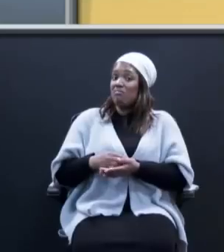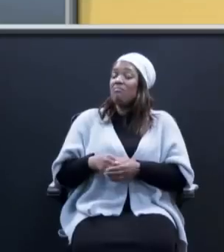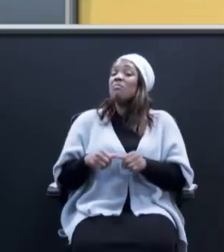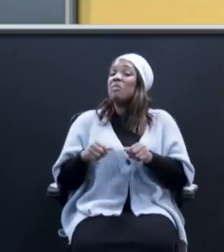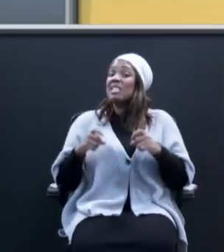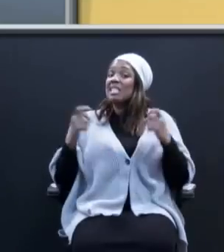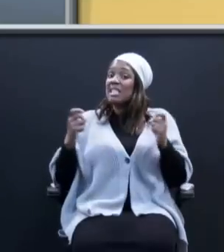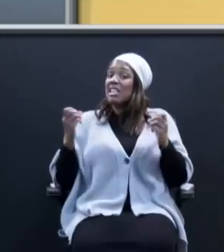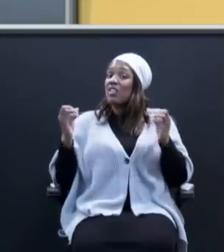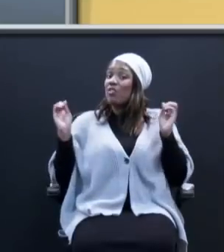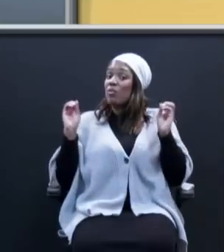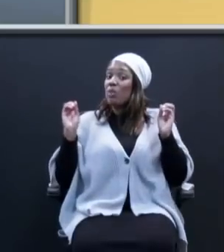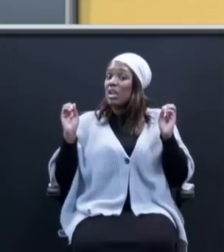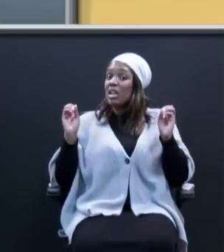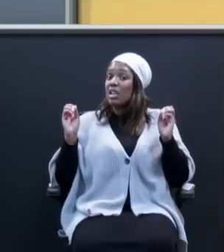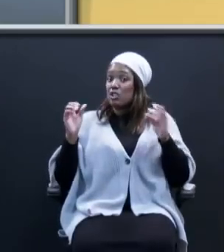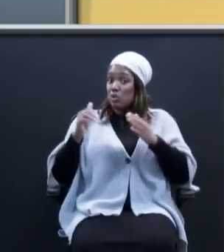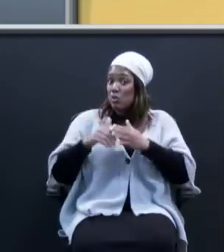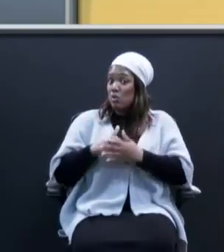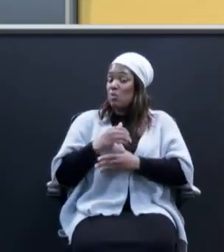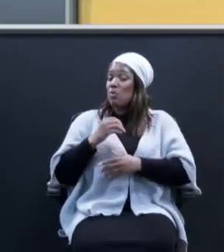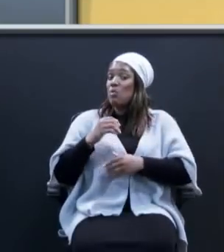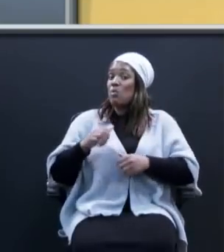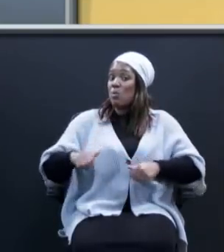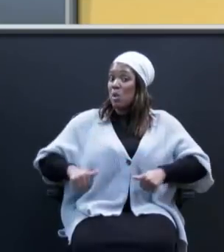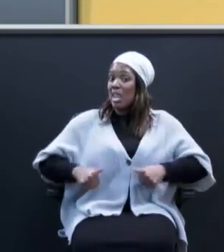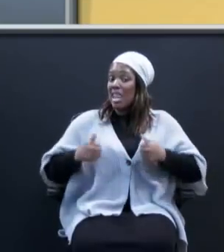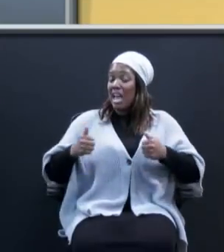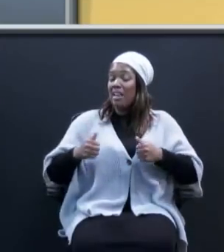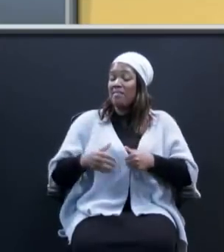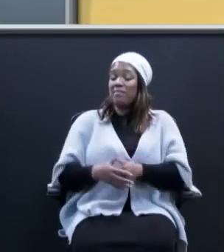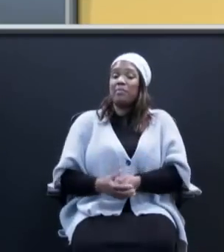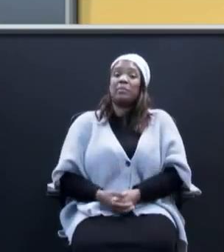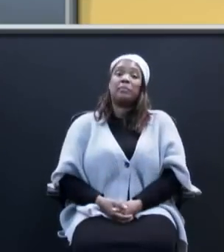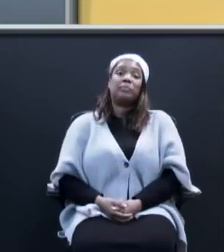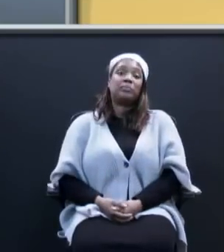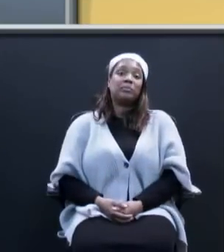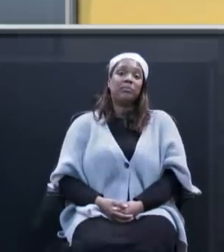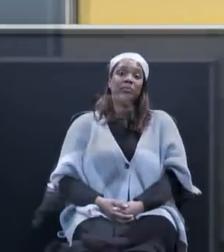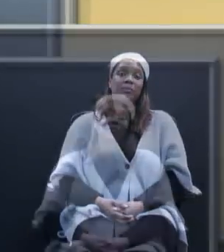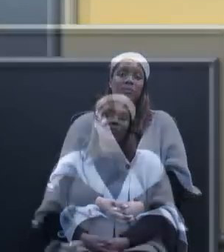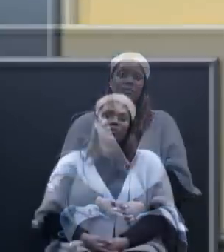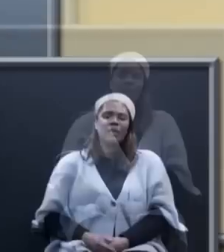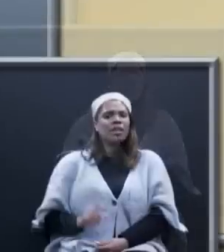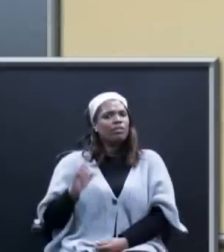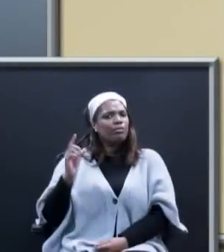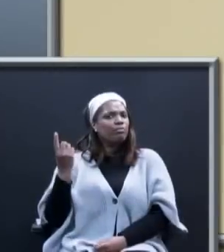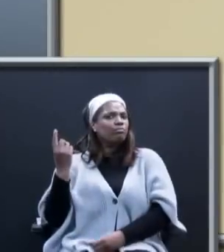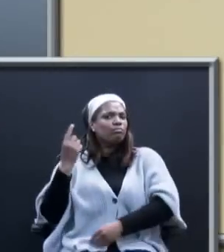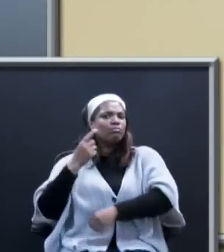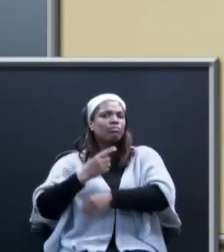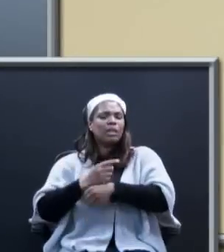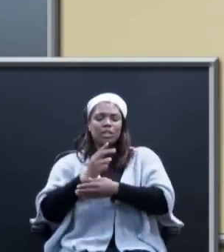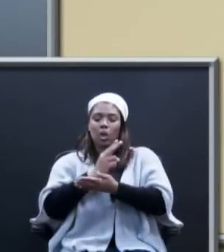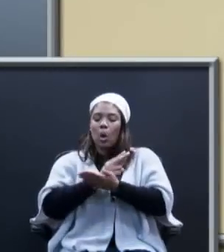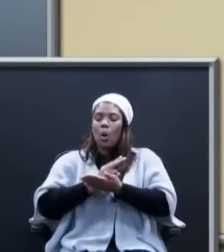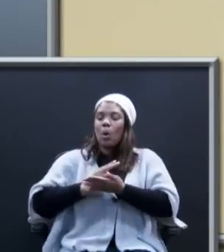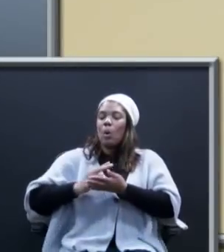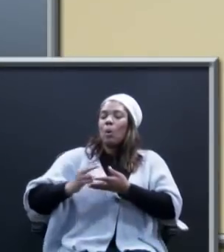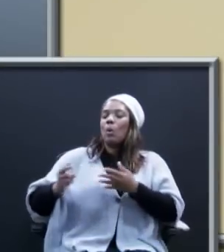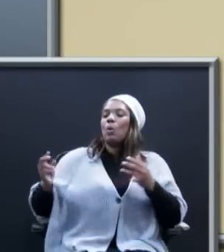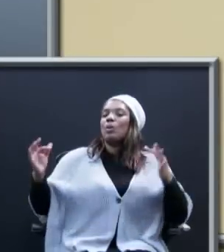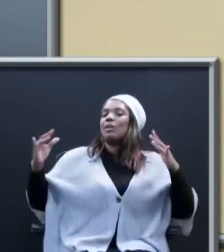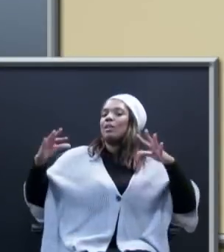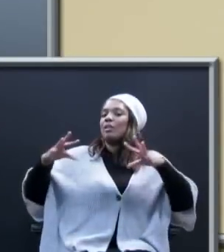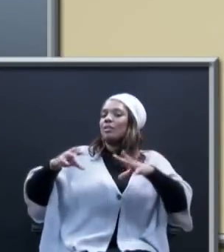And this is what a lot of people don't understand, sisters and brothers. Go ahead and read. And in the first day there shall be an holy convocation. And the